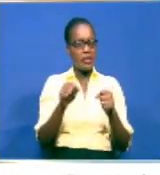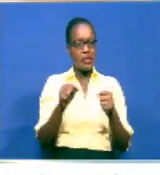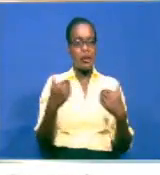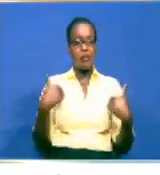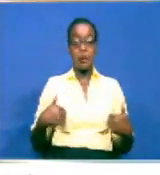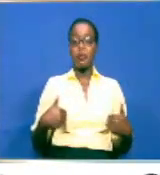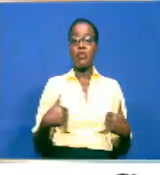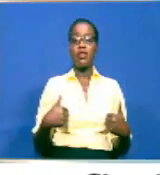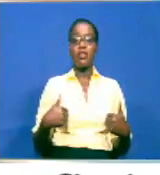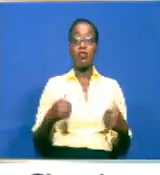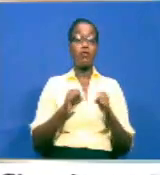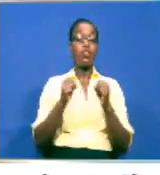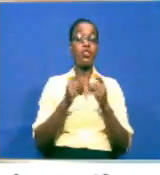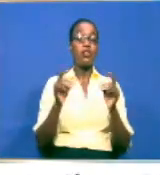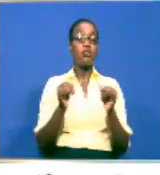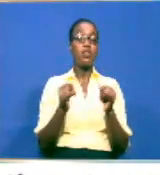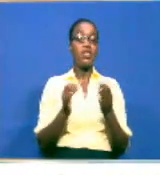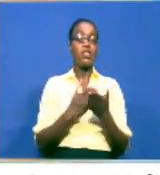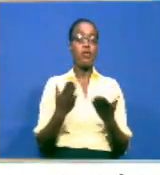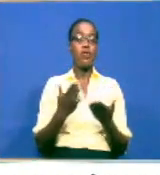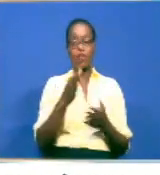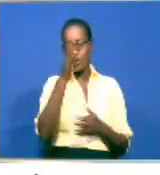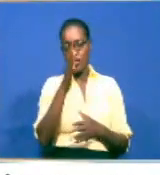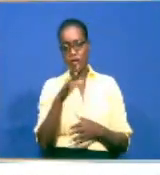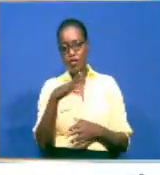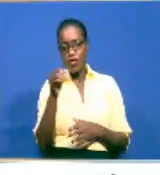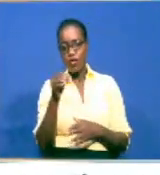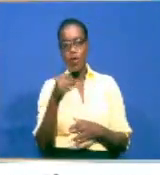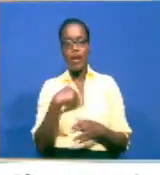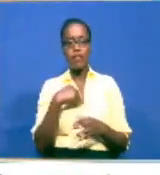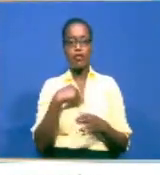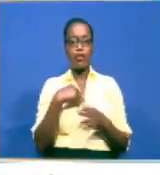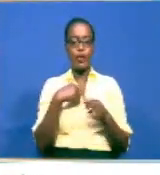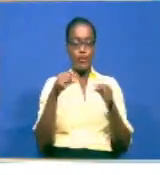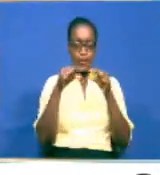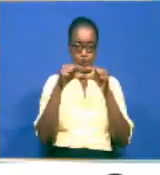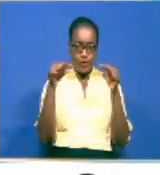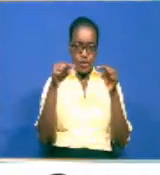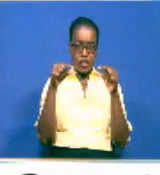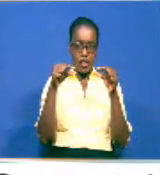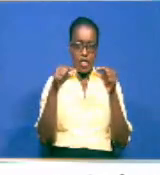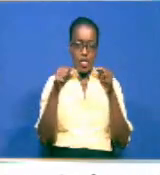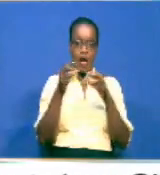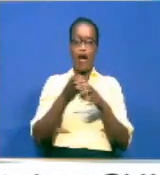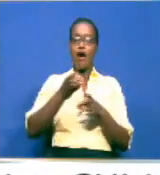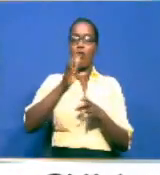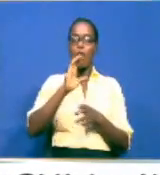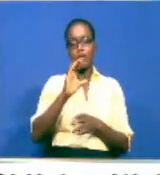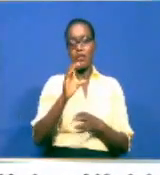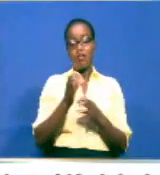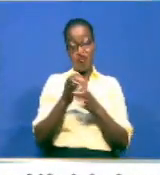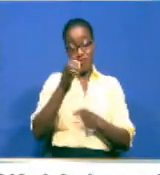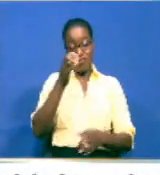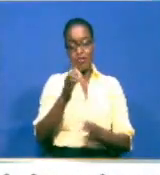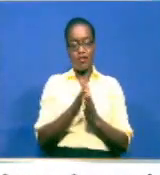seen on social media somebody joking that somebody might go to us for a sausage and a whole bottle of whiskey or rum or something like